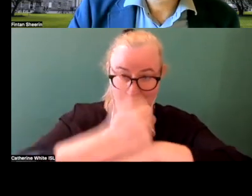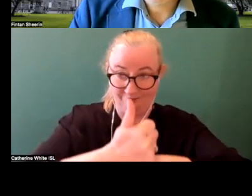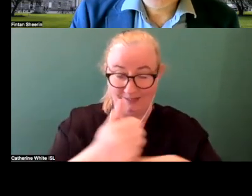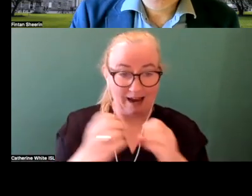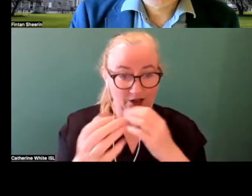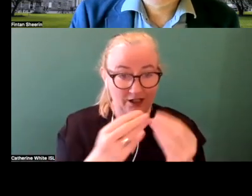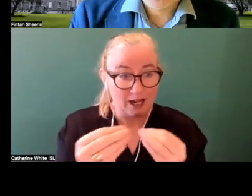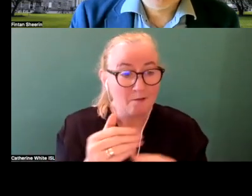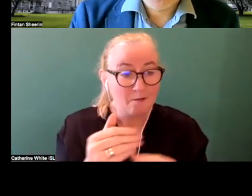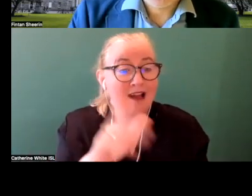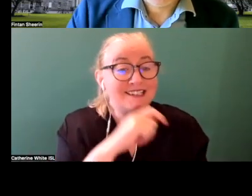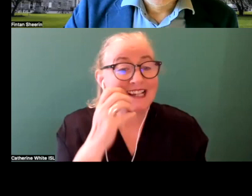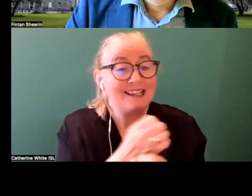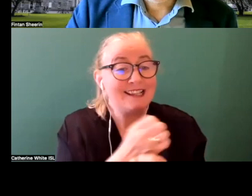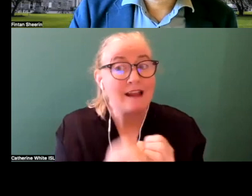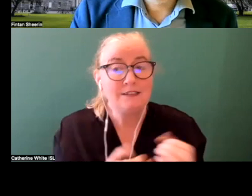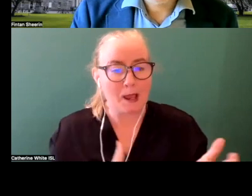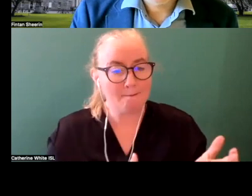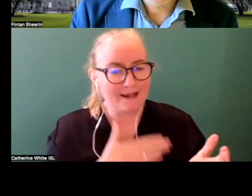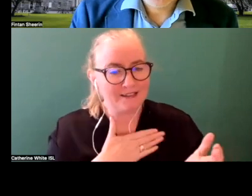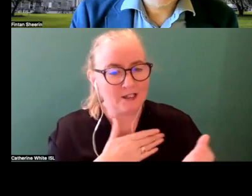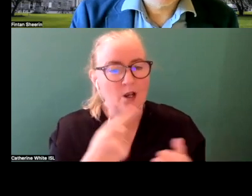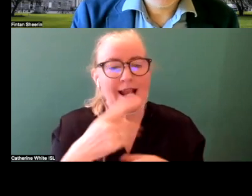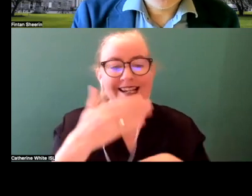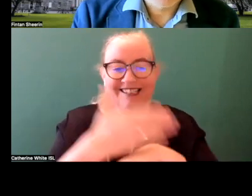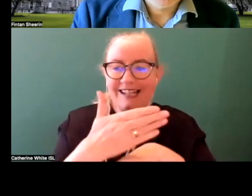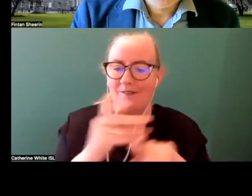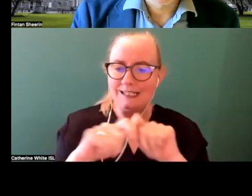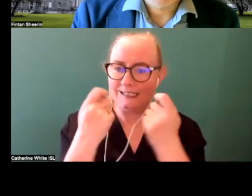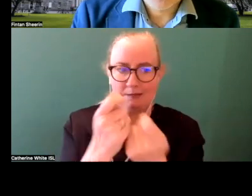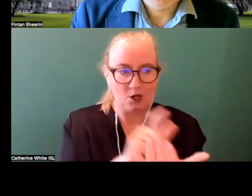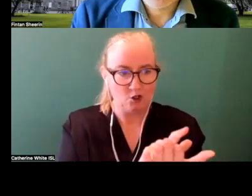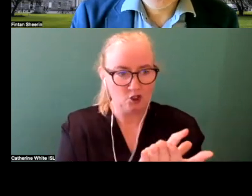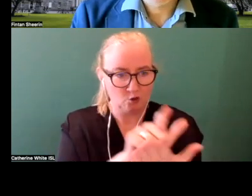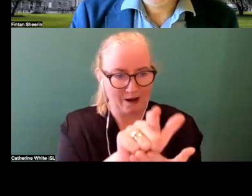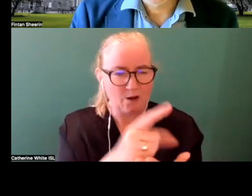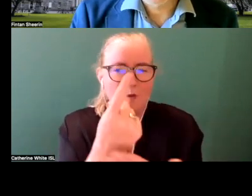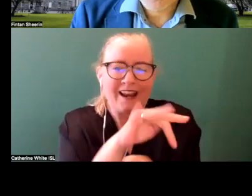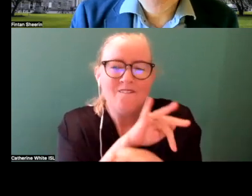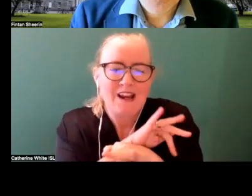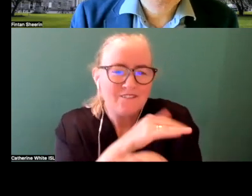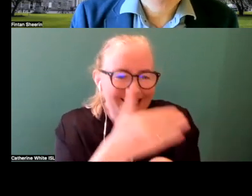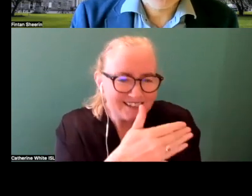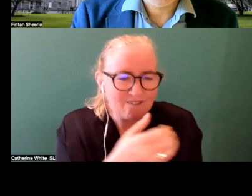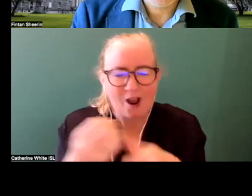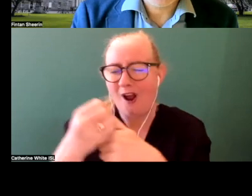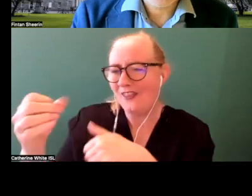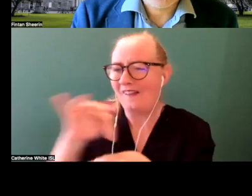And I have to say, the end was just amazing. A staff team of 12 and one of her favorite staff and her other favorite